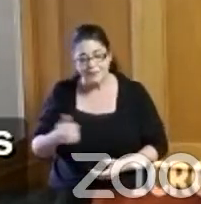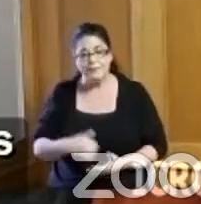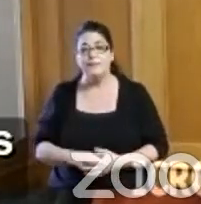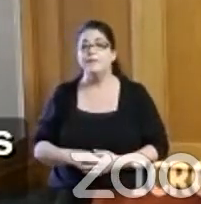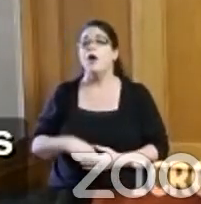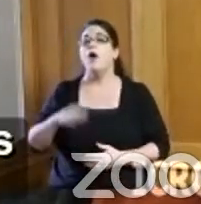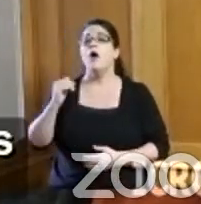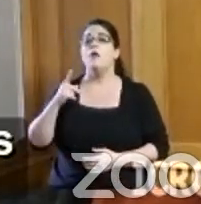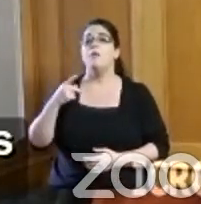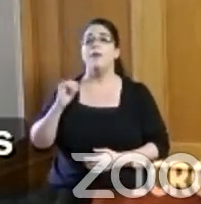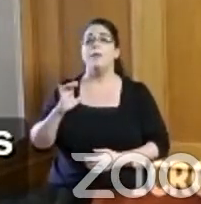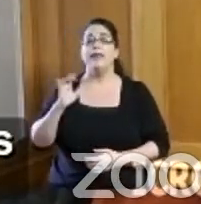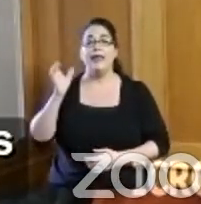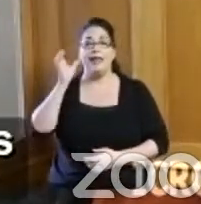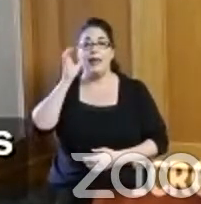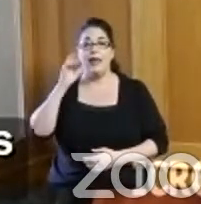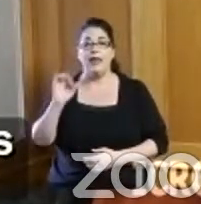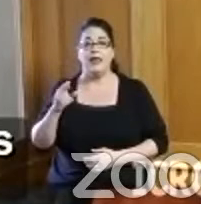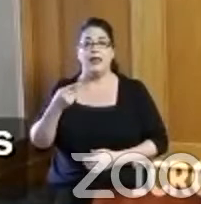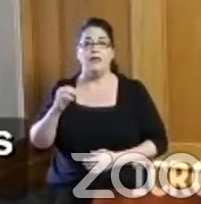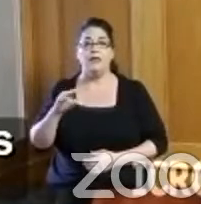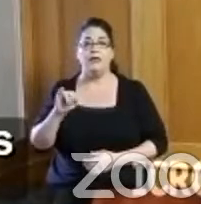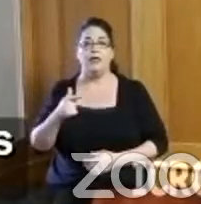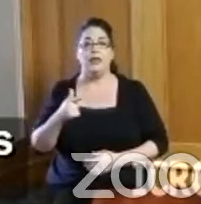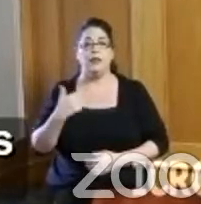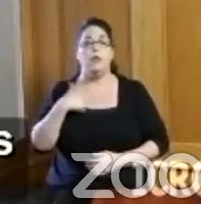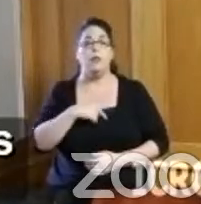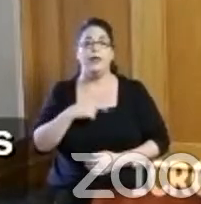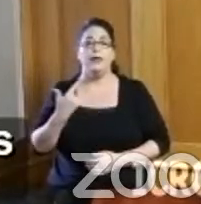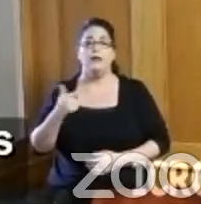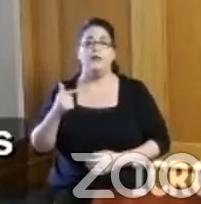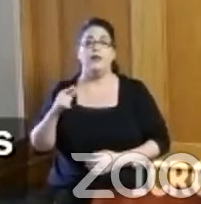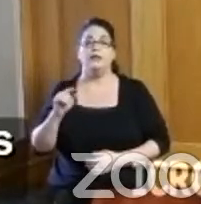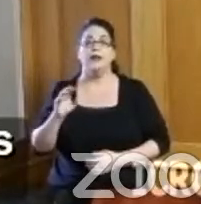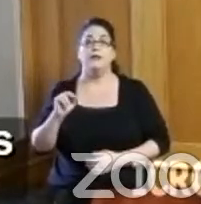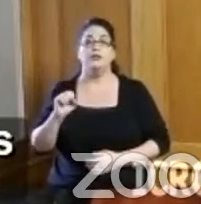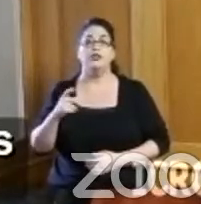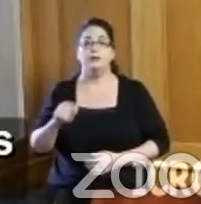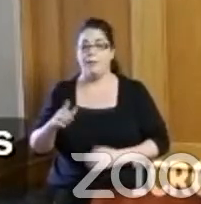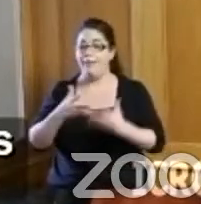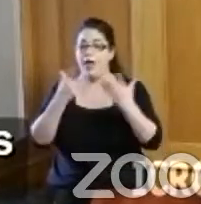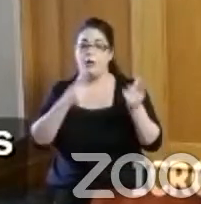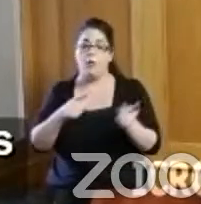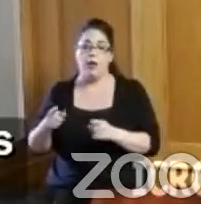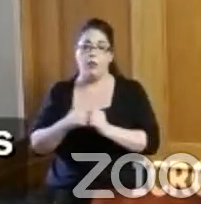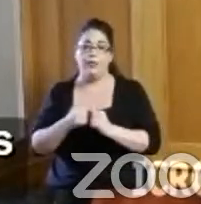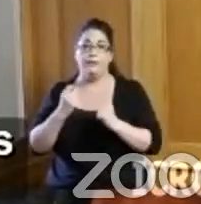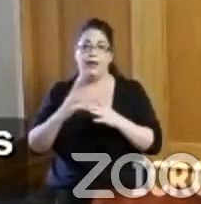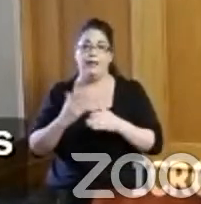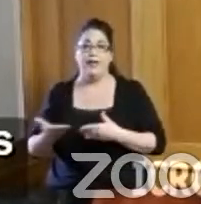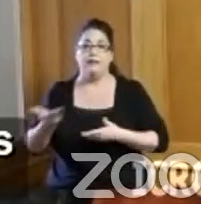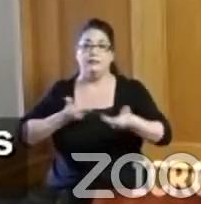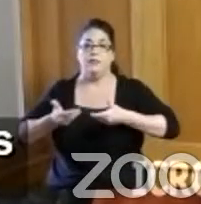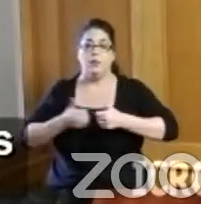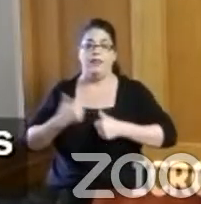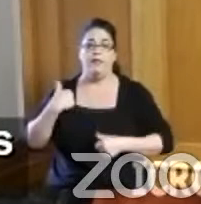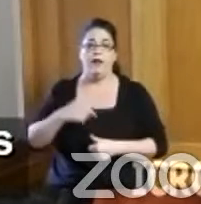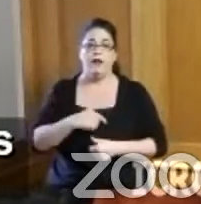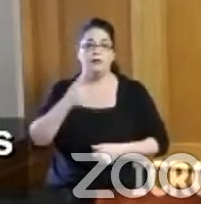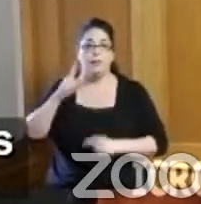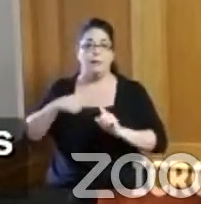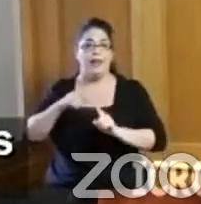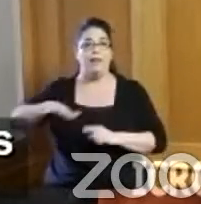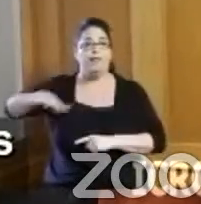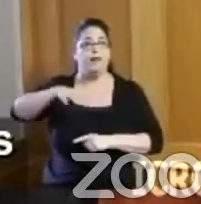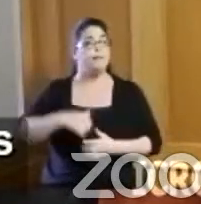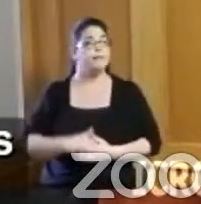about the public hearing. So we have had issues. Green Township, there is a lot going on in Green Township. We have a lot of items that come before us related to